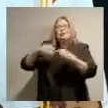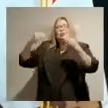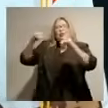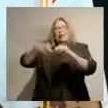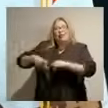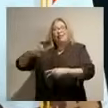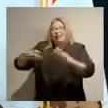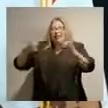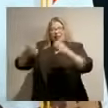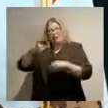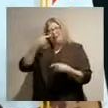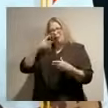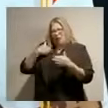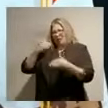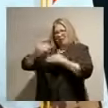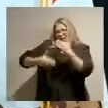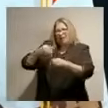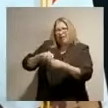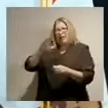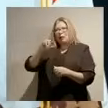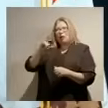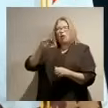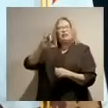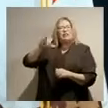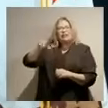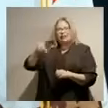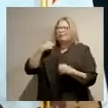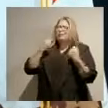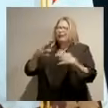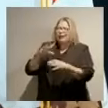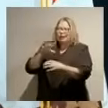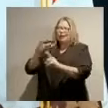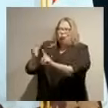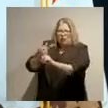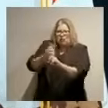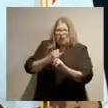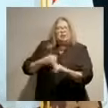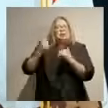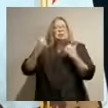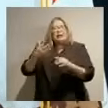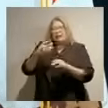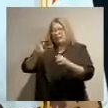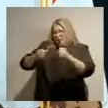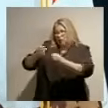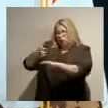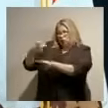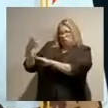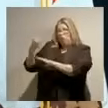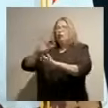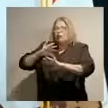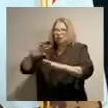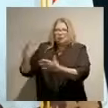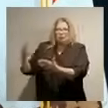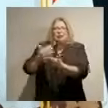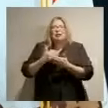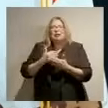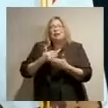operations in Bakersfield produce 211 arrests, 127 stolen vehicles that were recovered just in the first week of operation with the